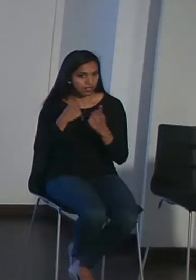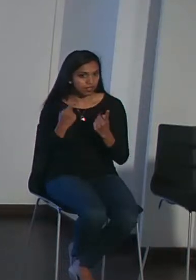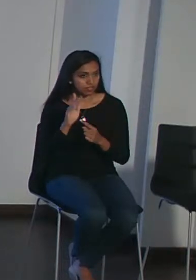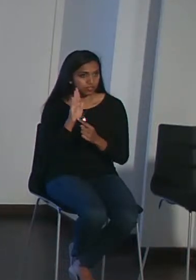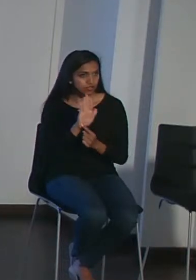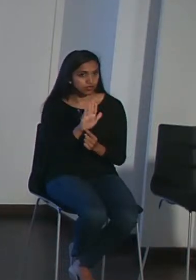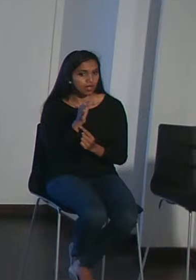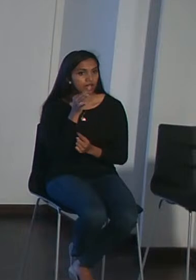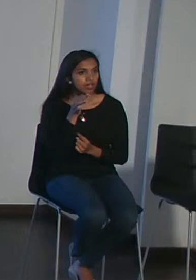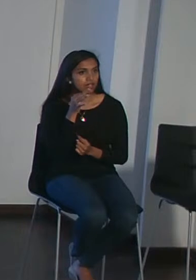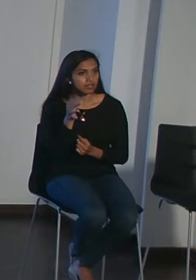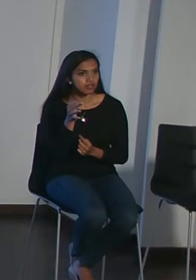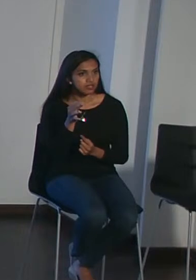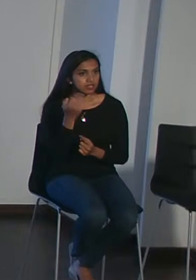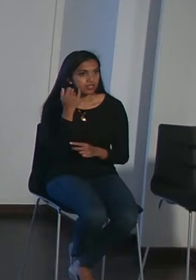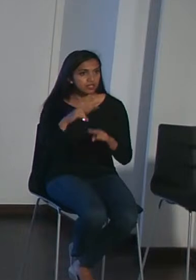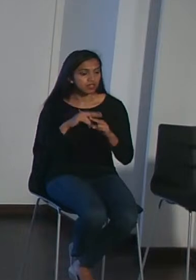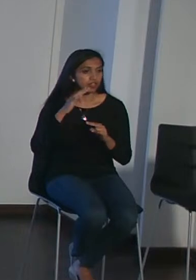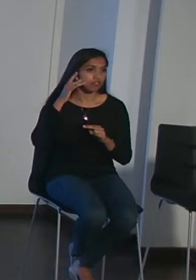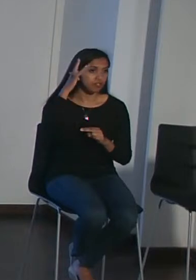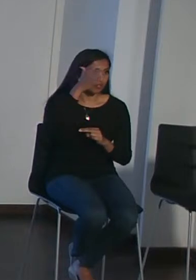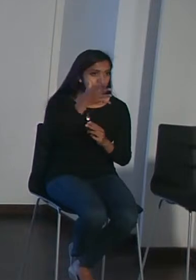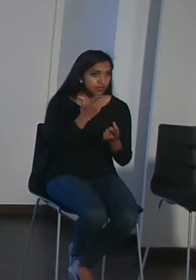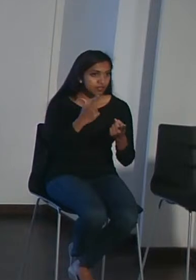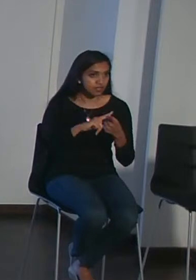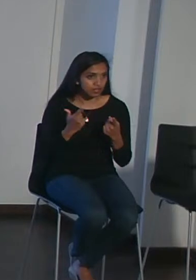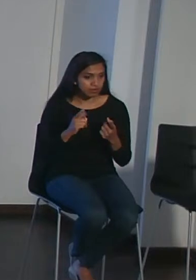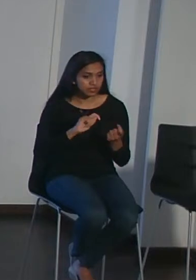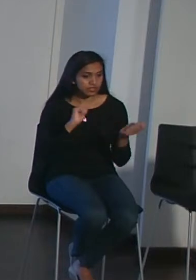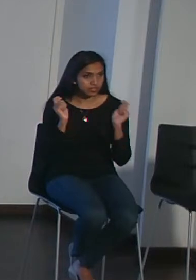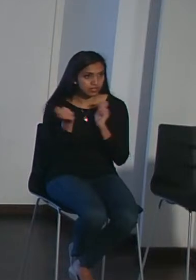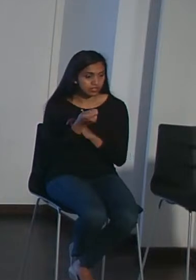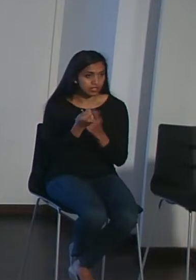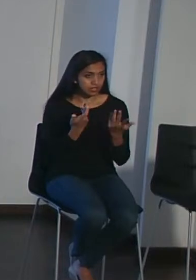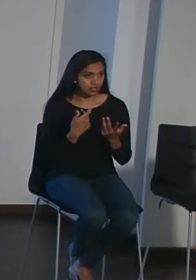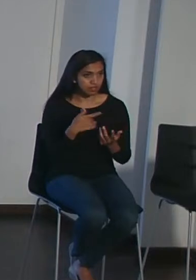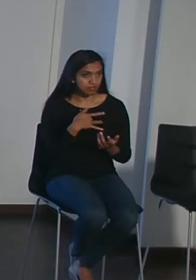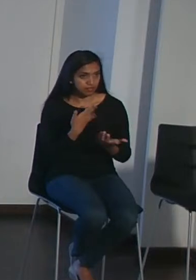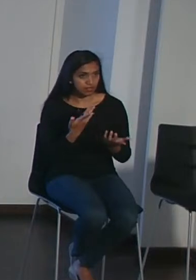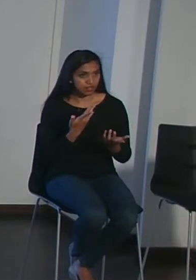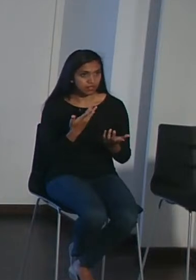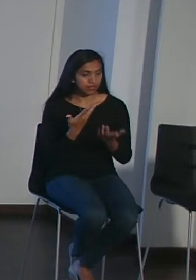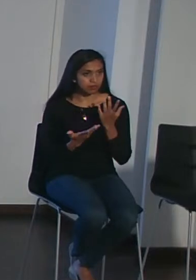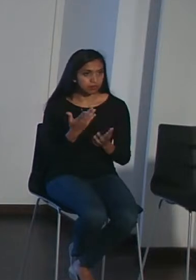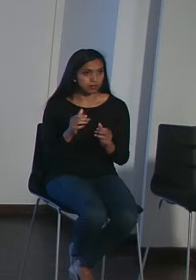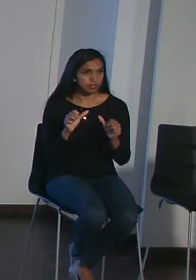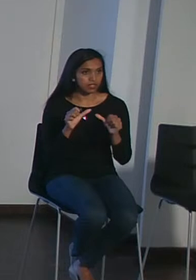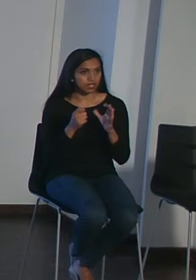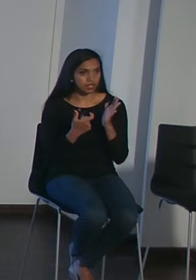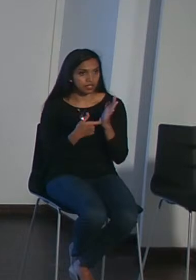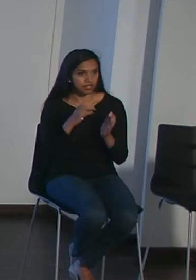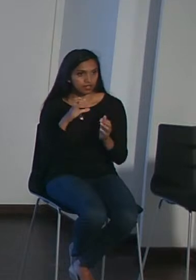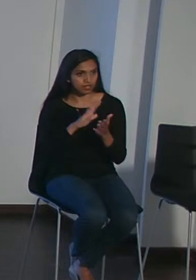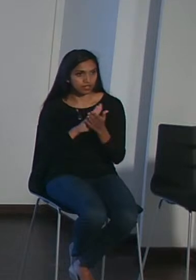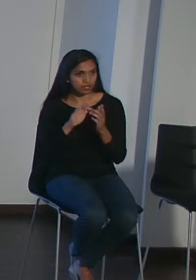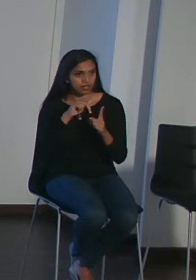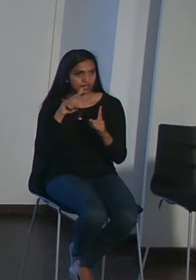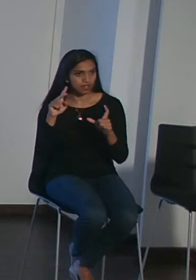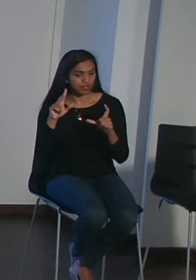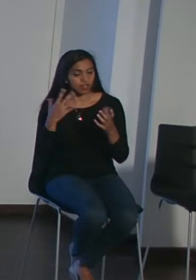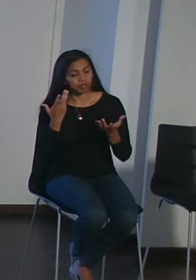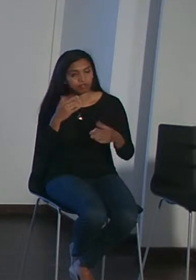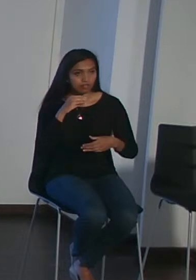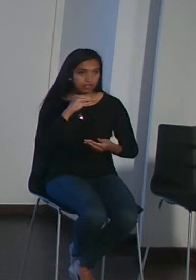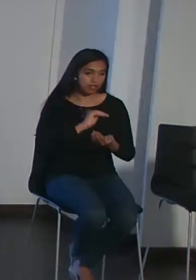decided, given that future landing was always arriving at change, we chose not to archive it. We chose not to have